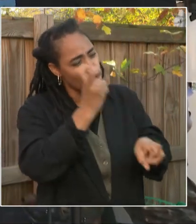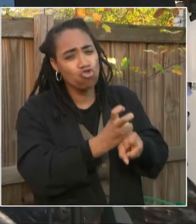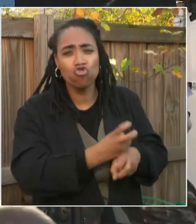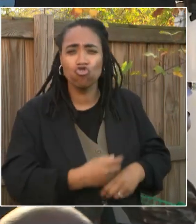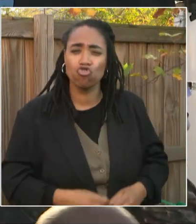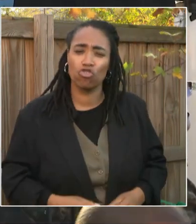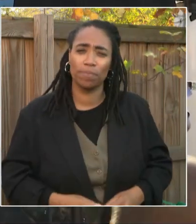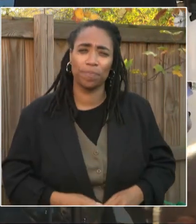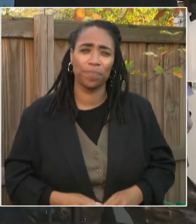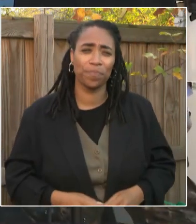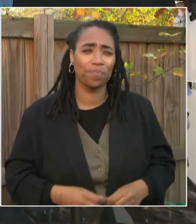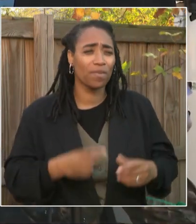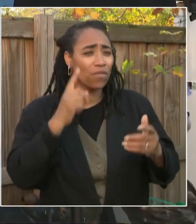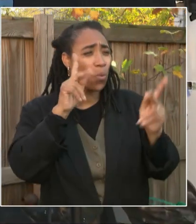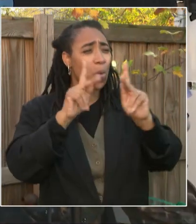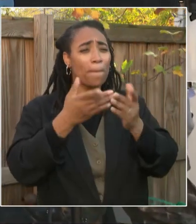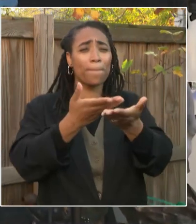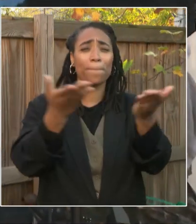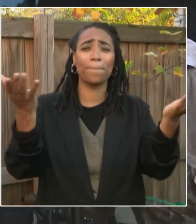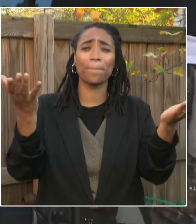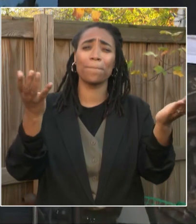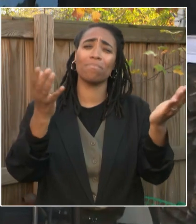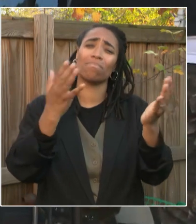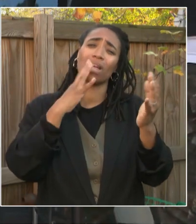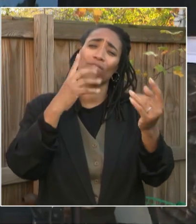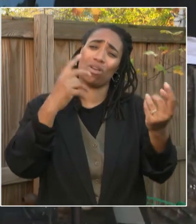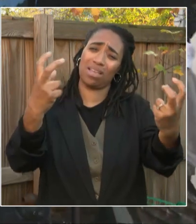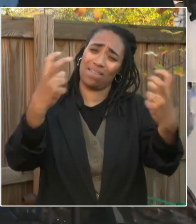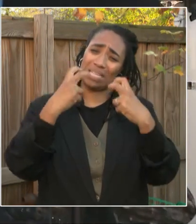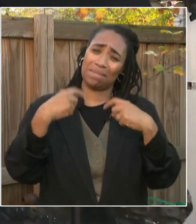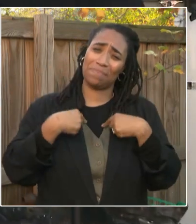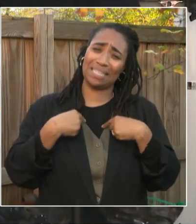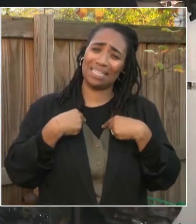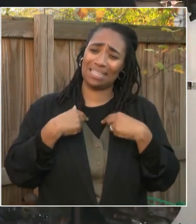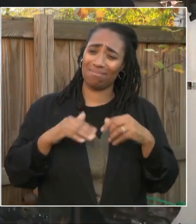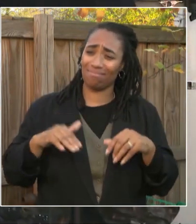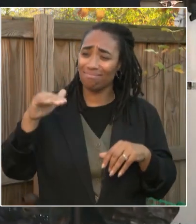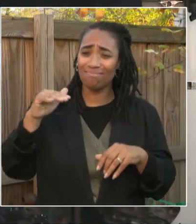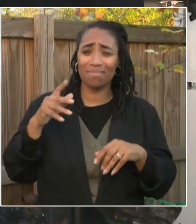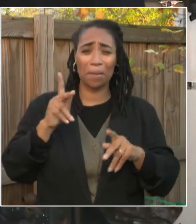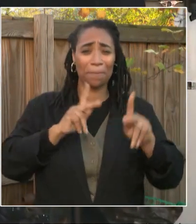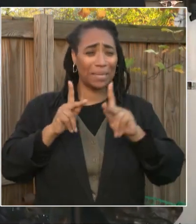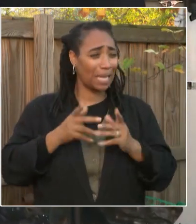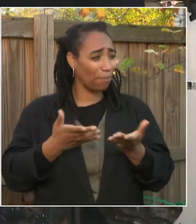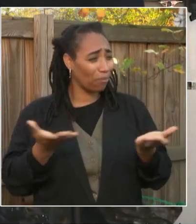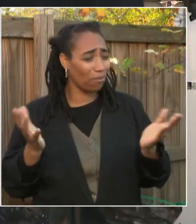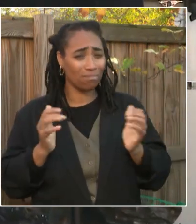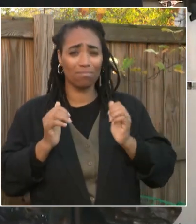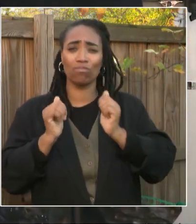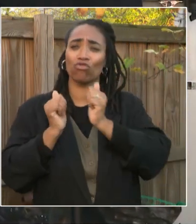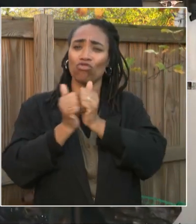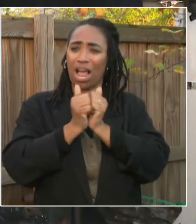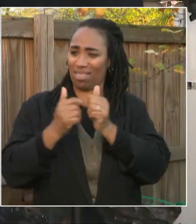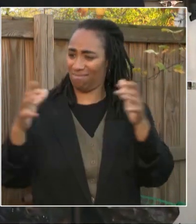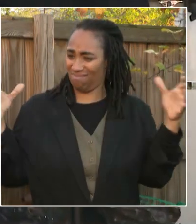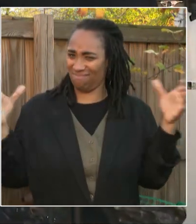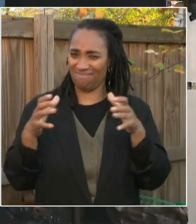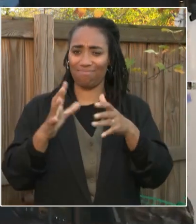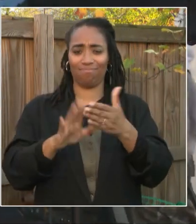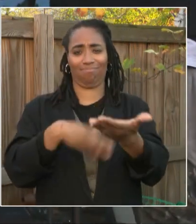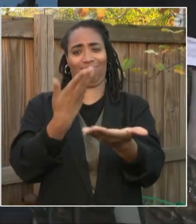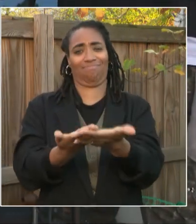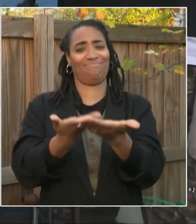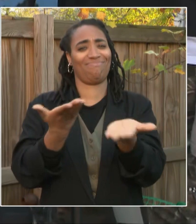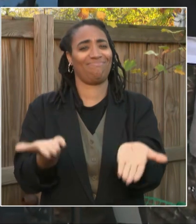city, thank you for investing in me and so many others. Together, we've proven that when we invest in people, you build futures, and